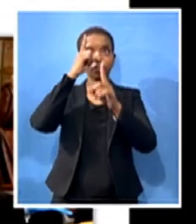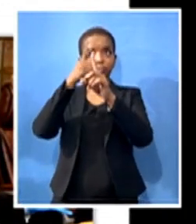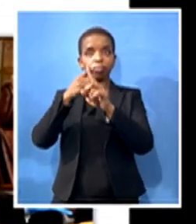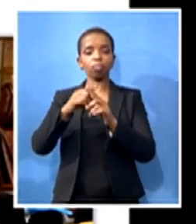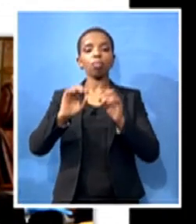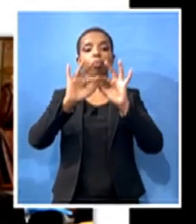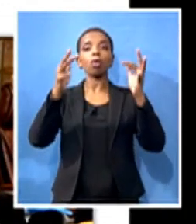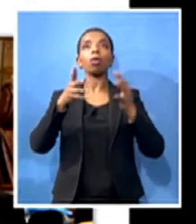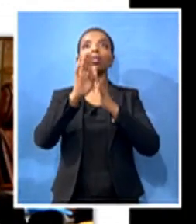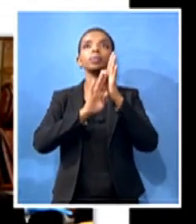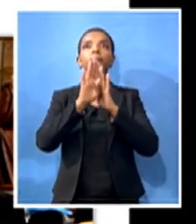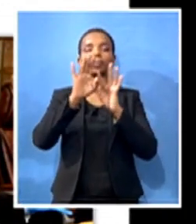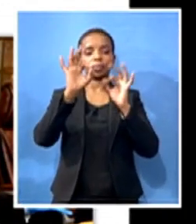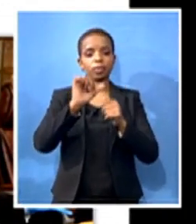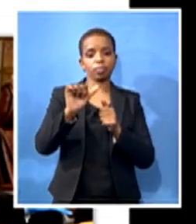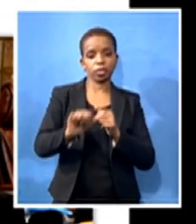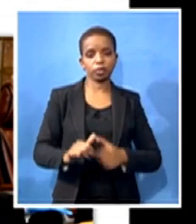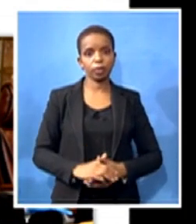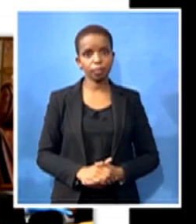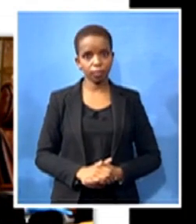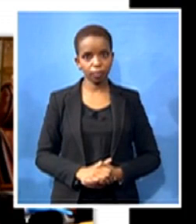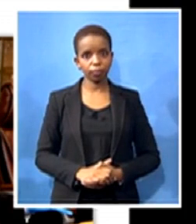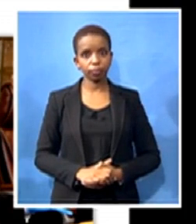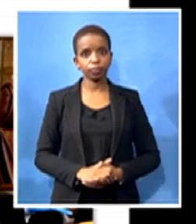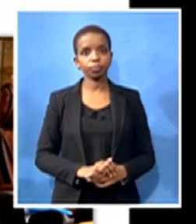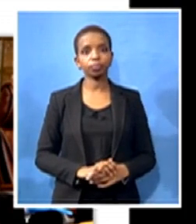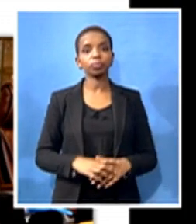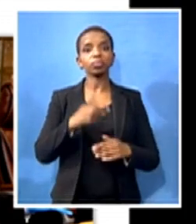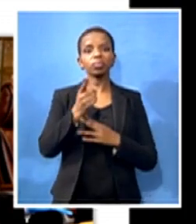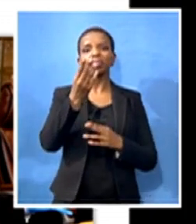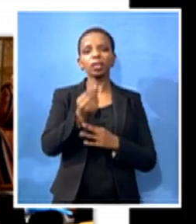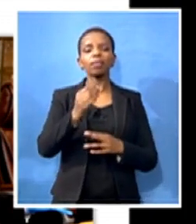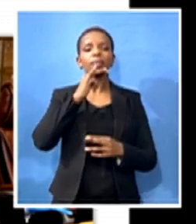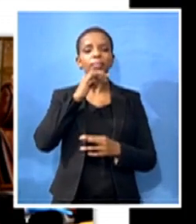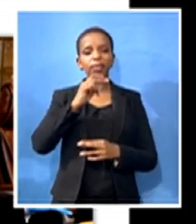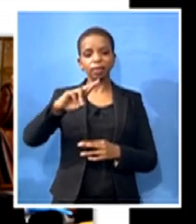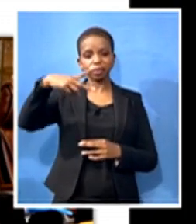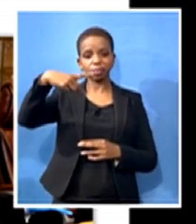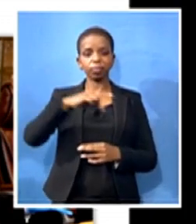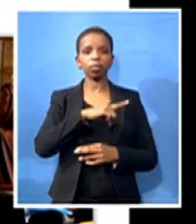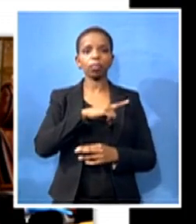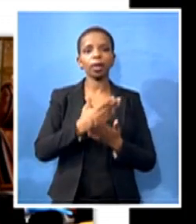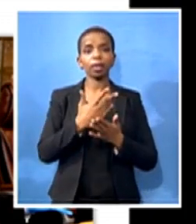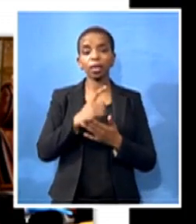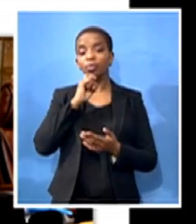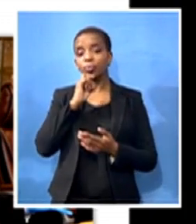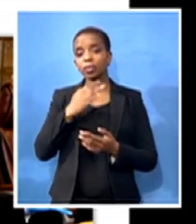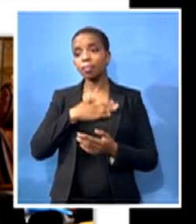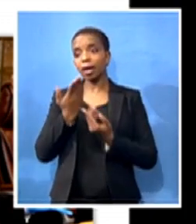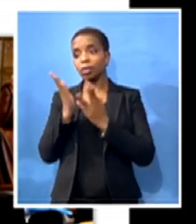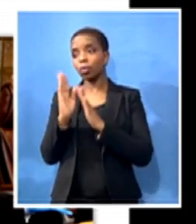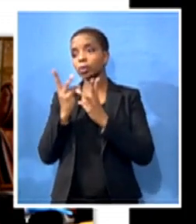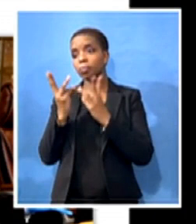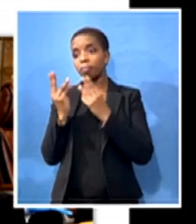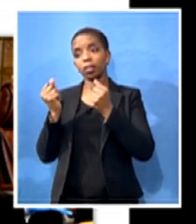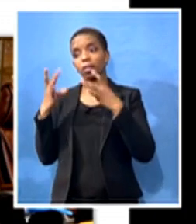So rights have a double meaning. They can be used by the privileged, but they can also be used to improve society